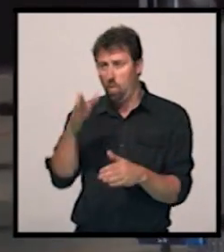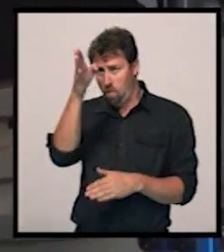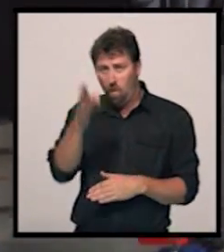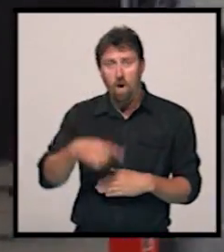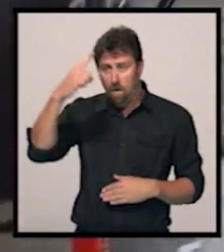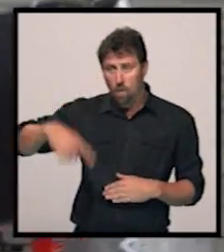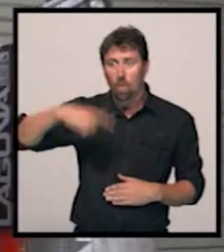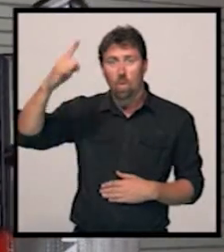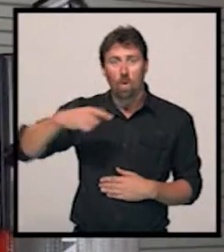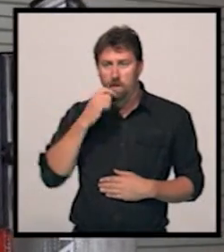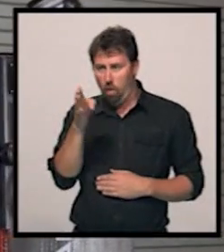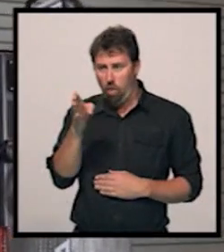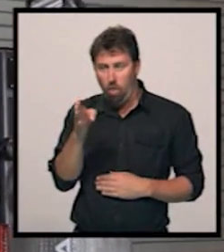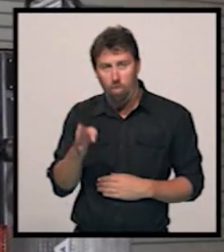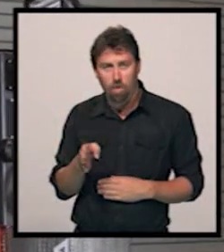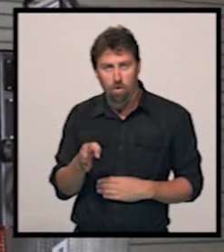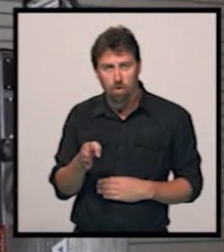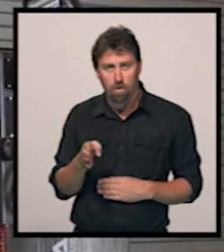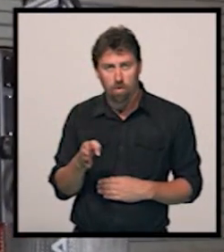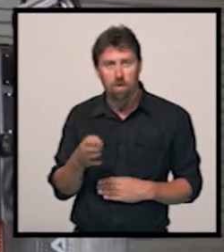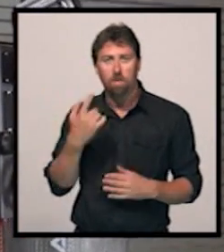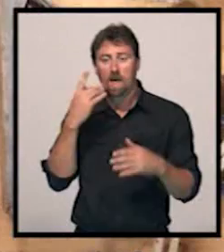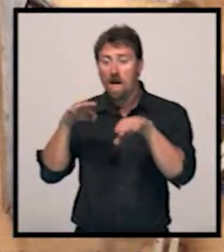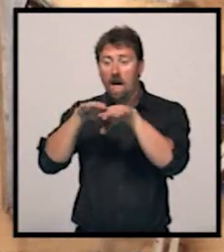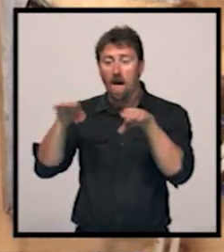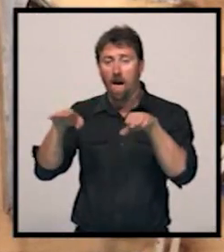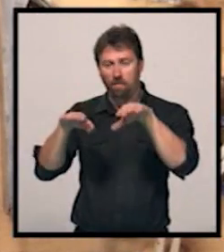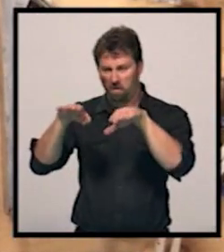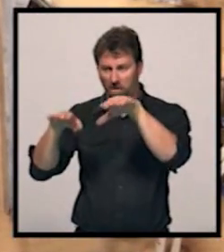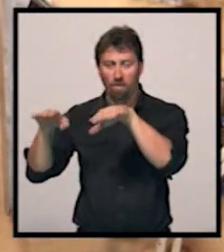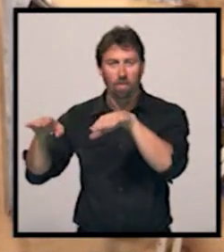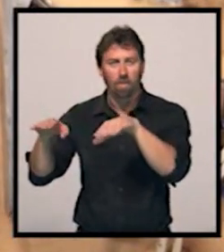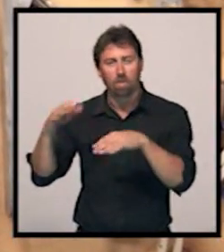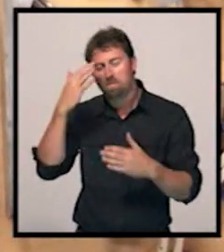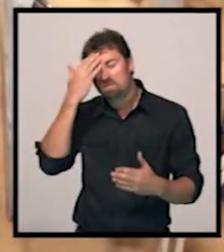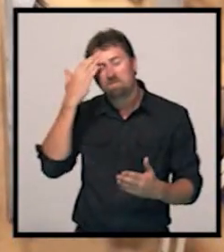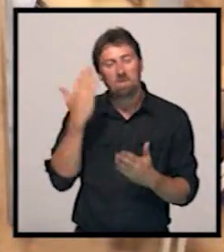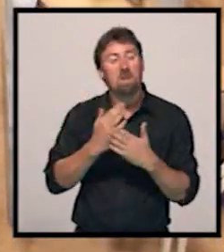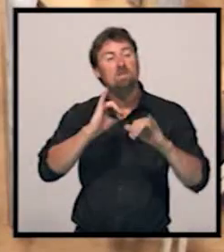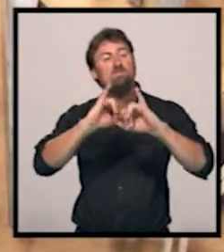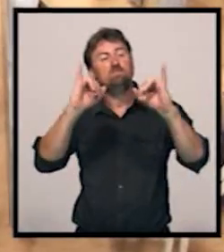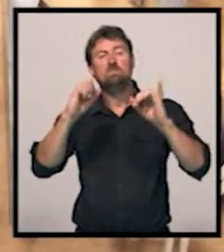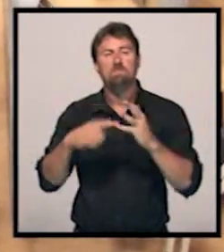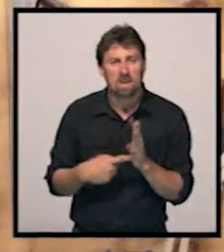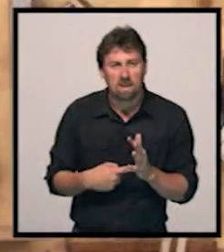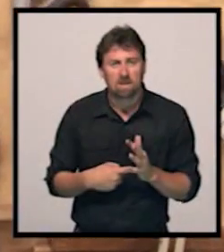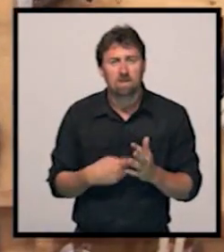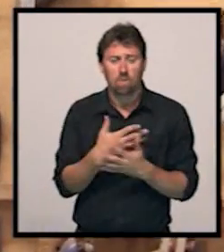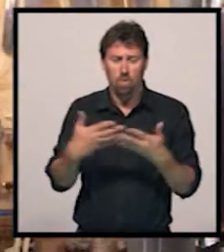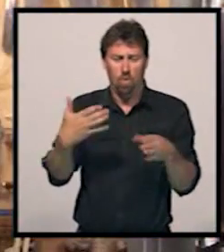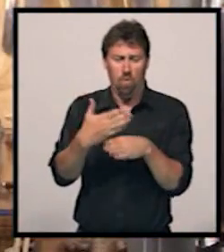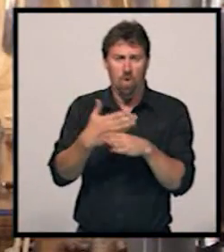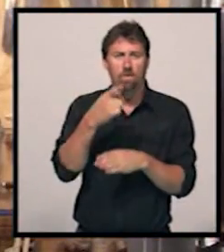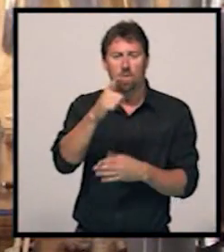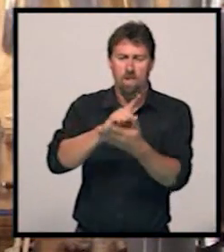wonky, you're going to actually not get a nice parallel cut, which isn't disastrous, but hey, why make more work for yourself?